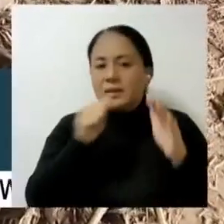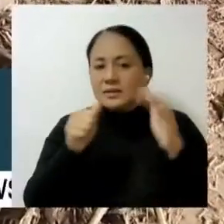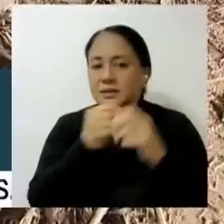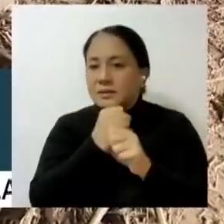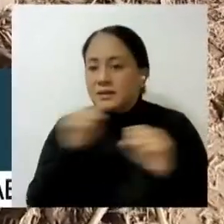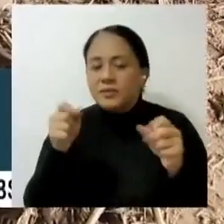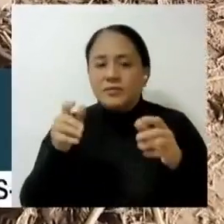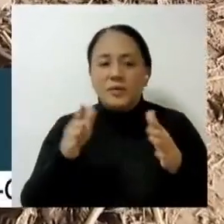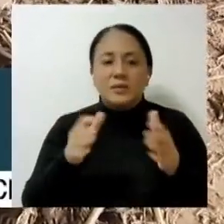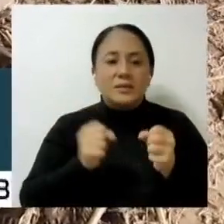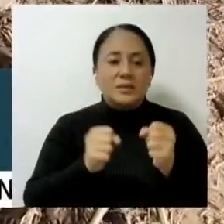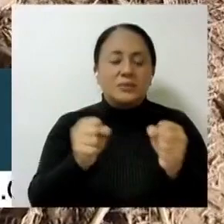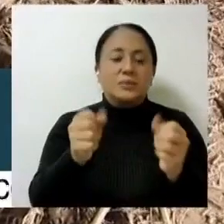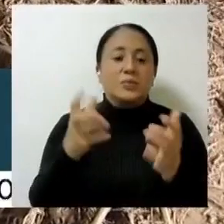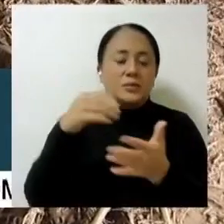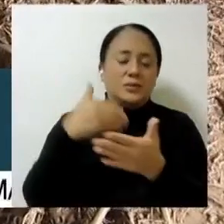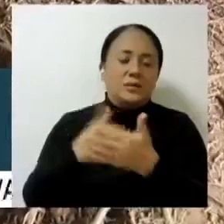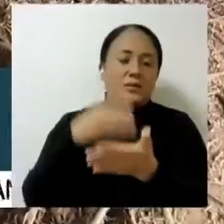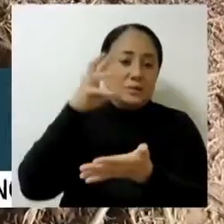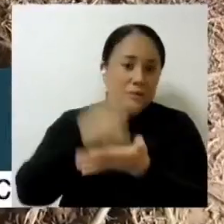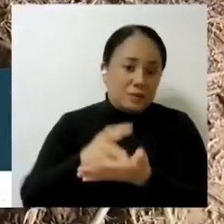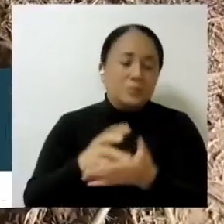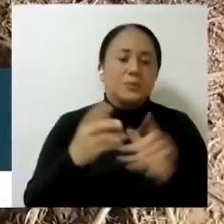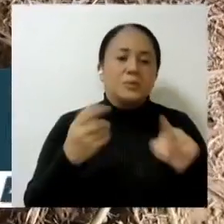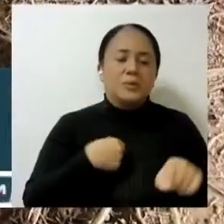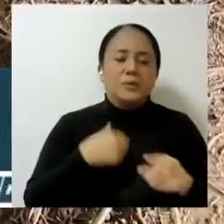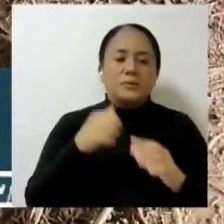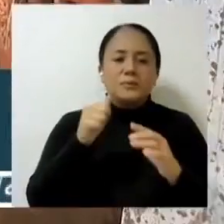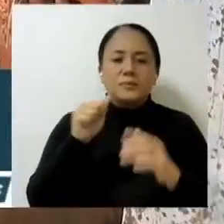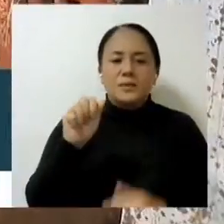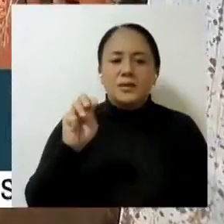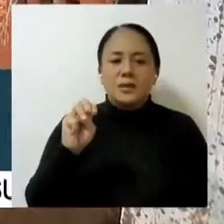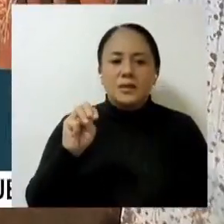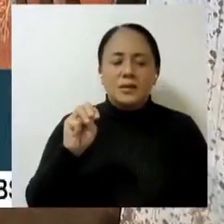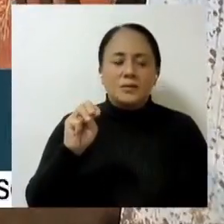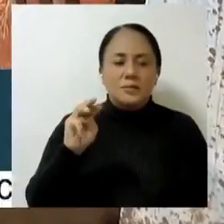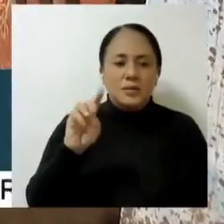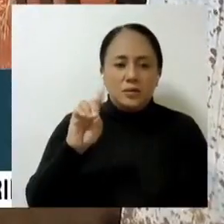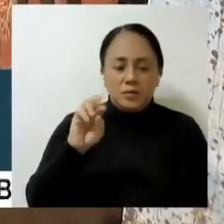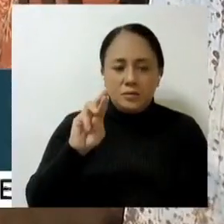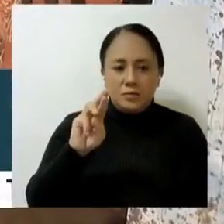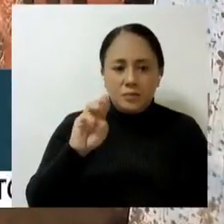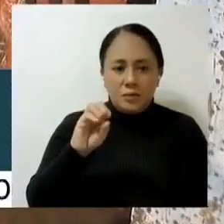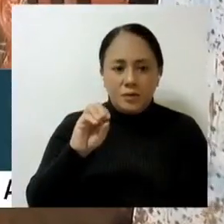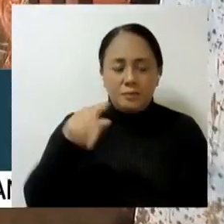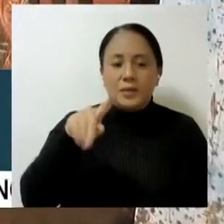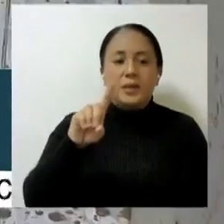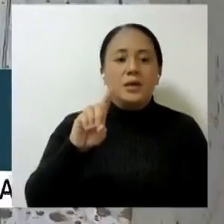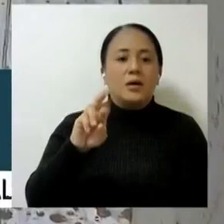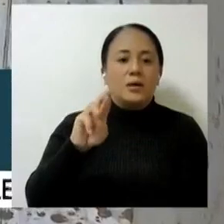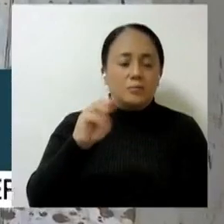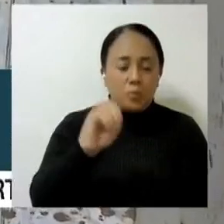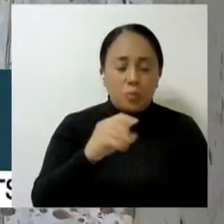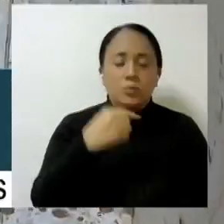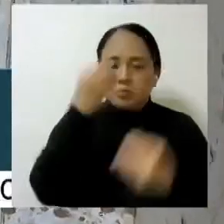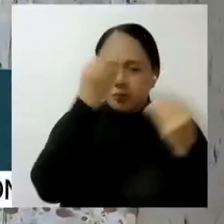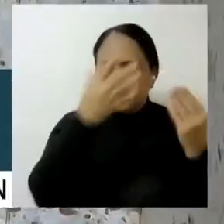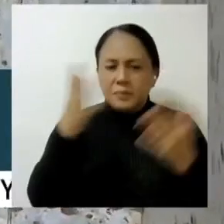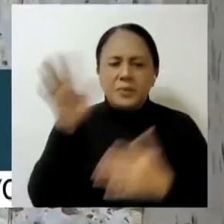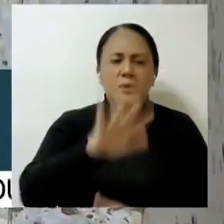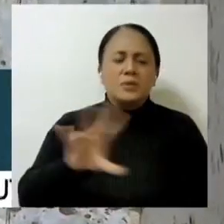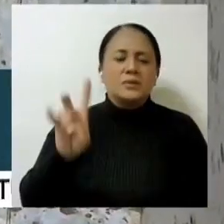center. The Abra Provincial Disaster Risk Reduction and Management Office, or PDRIMO, said more than 17,000 families,